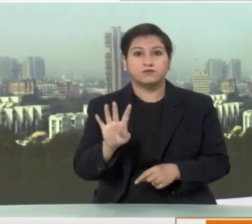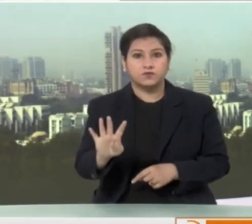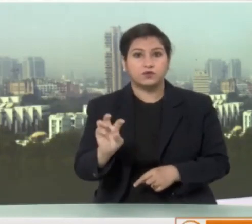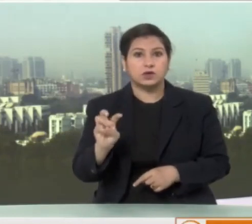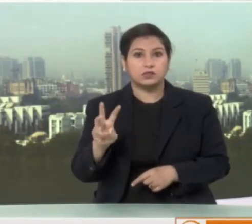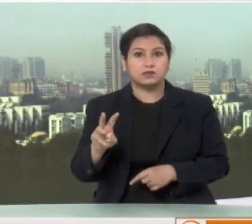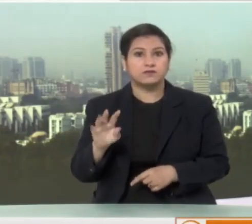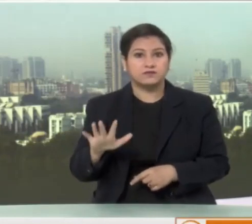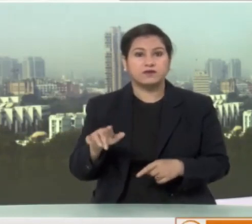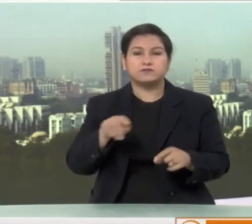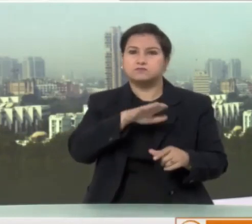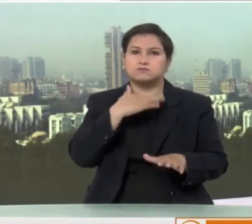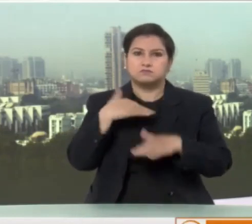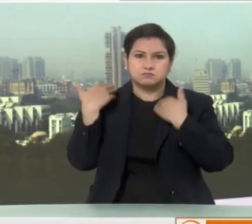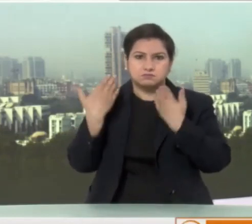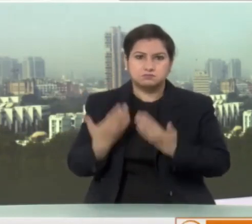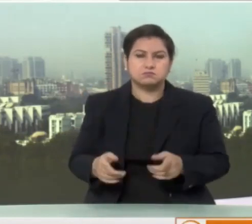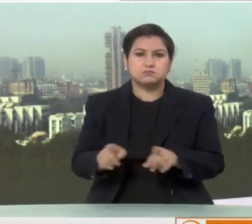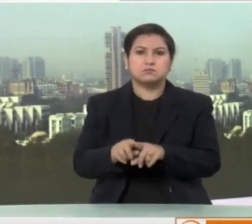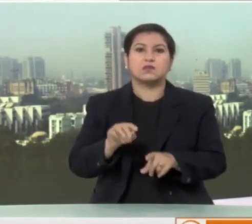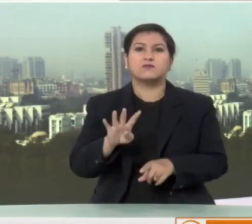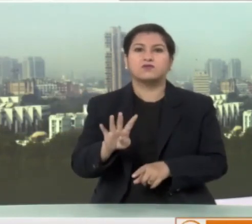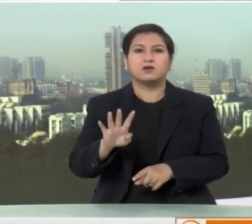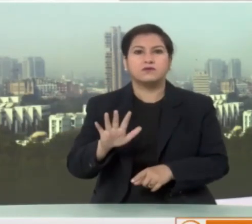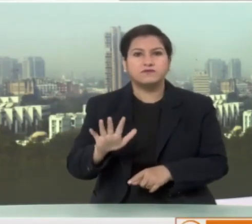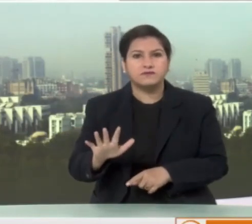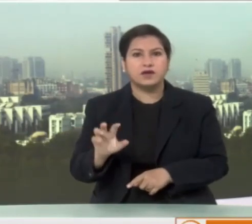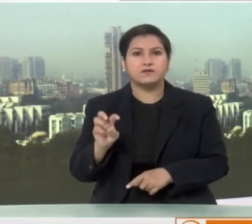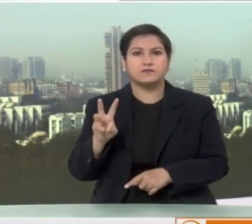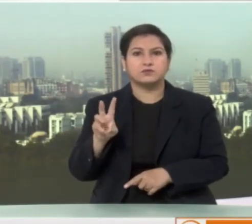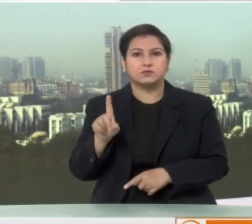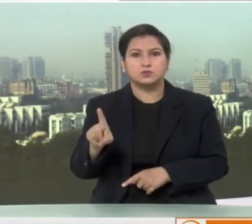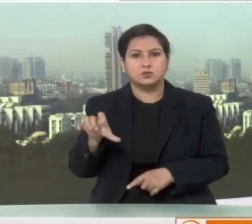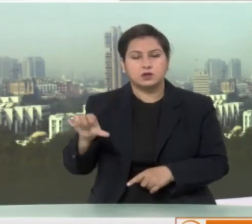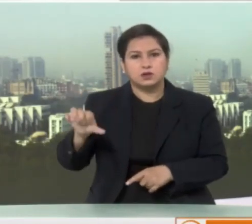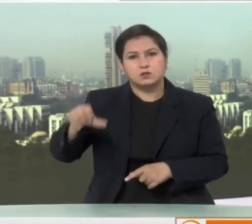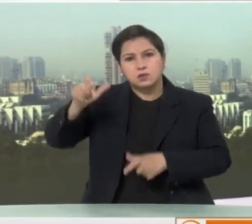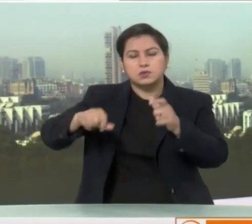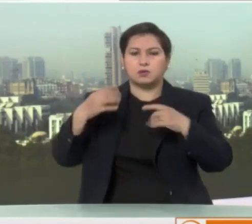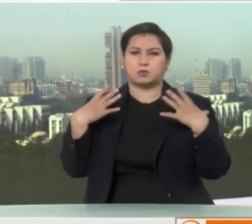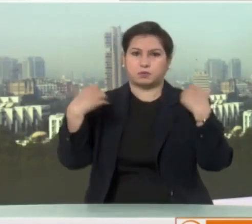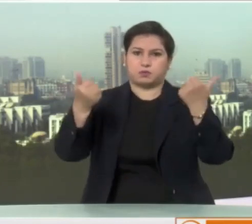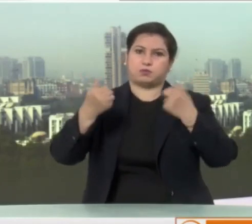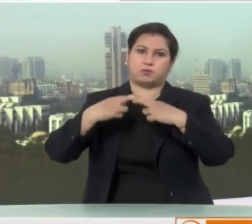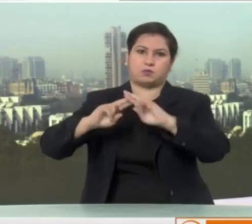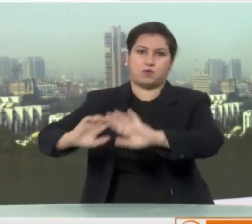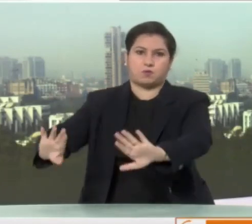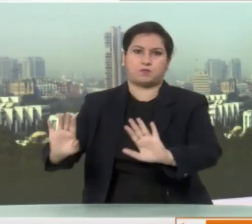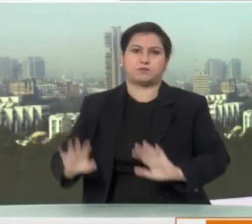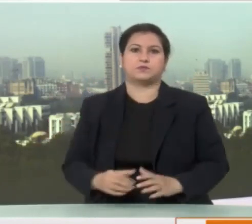3,435 deaths reported, while 45,299 patients have been cured and discharged.